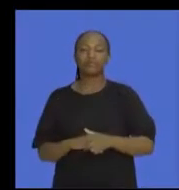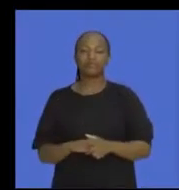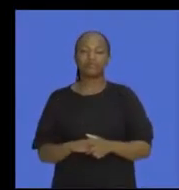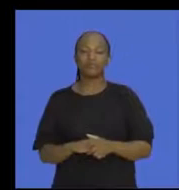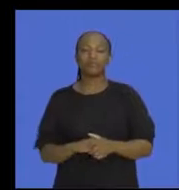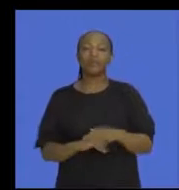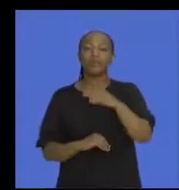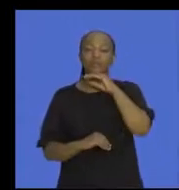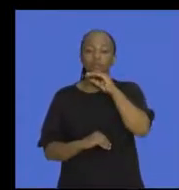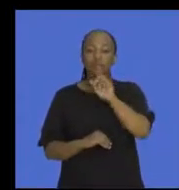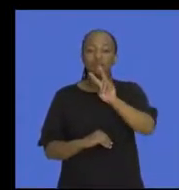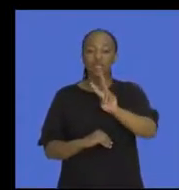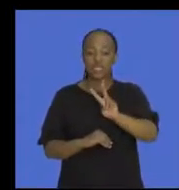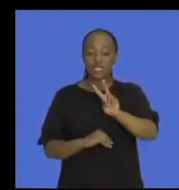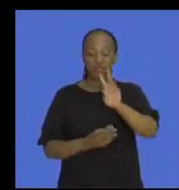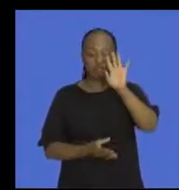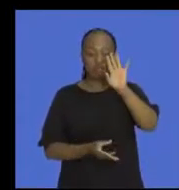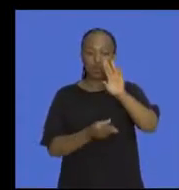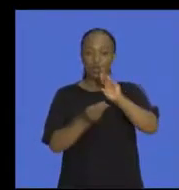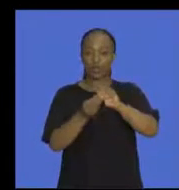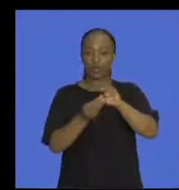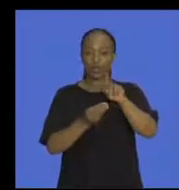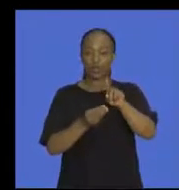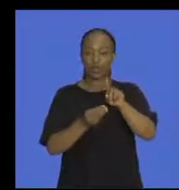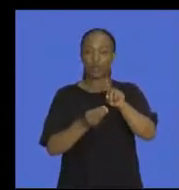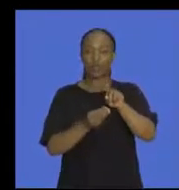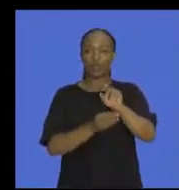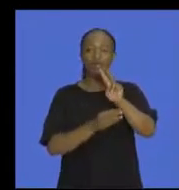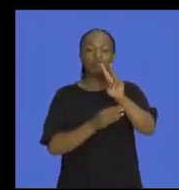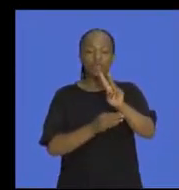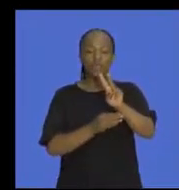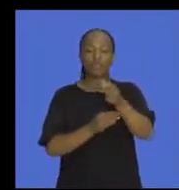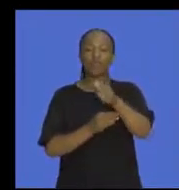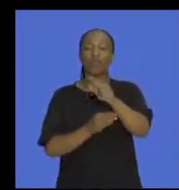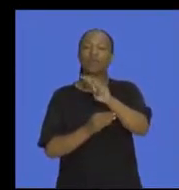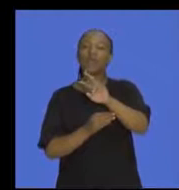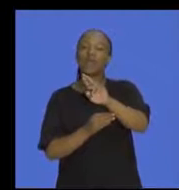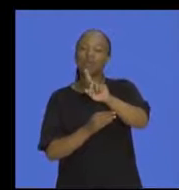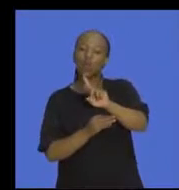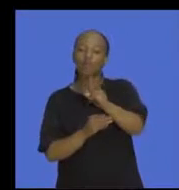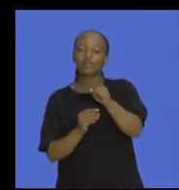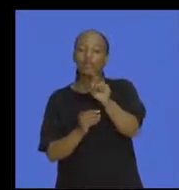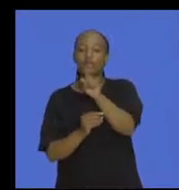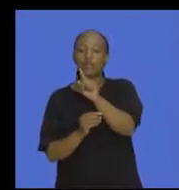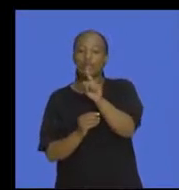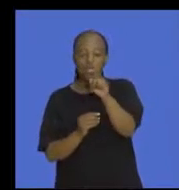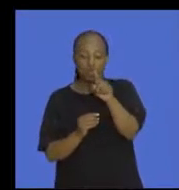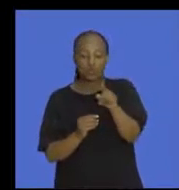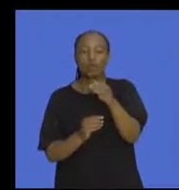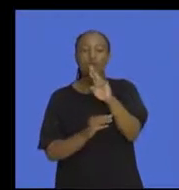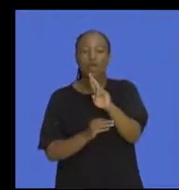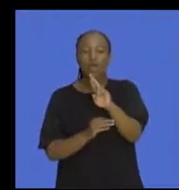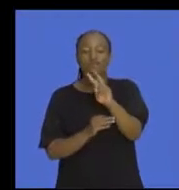that V total is actually equals to V across R1, which is also equals to V